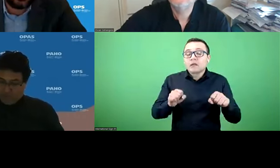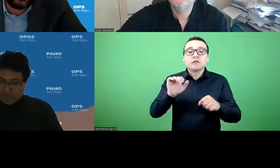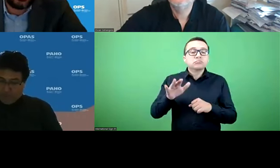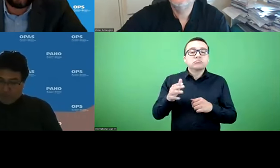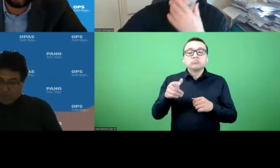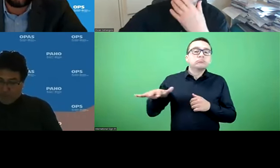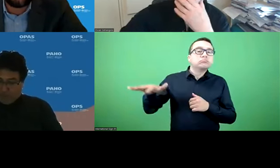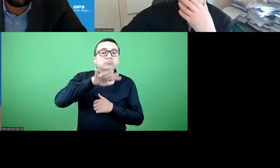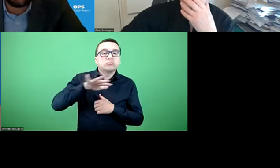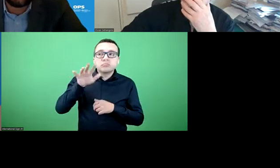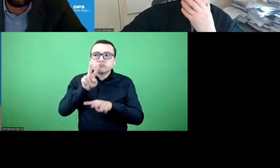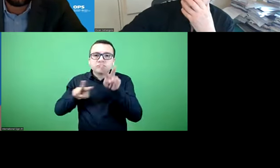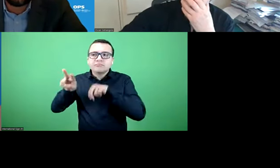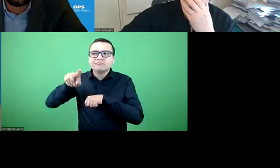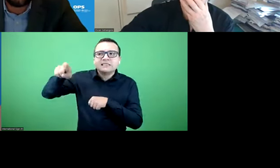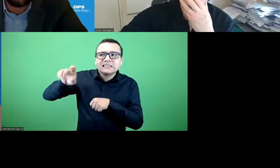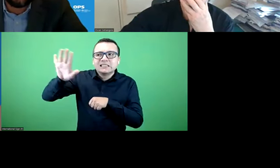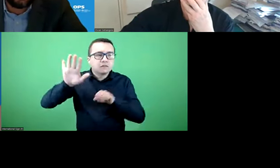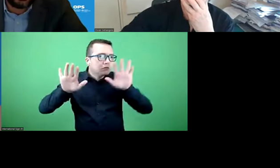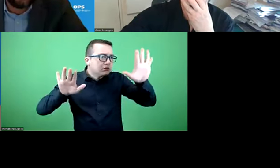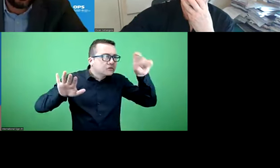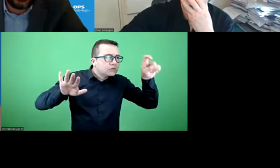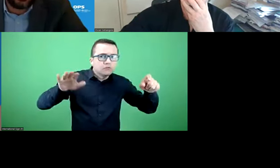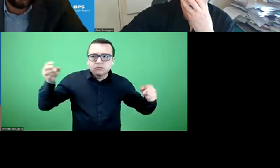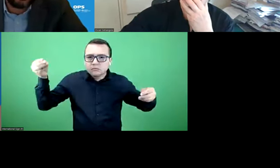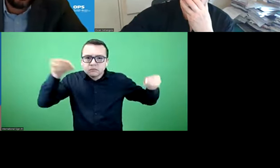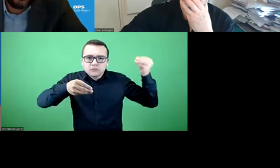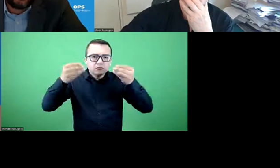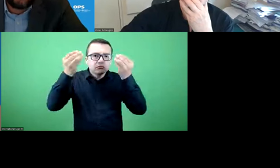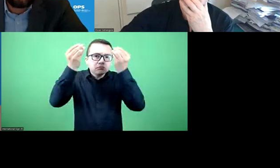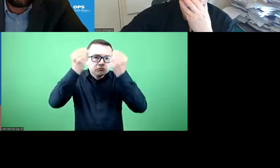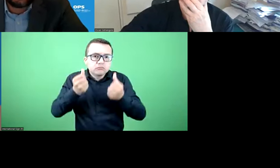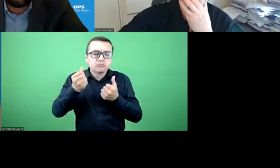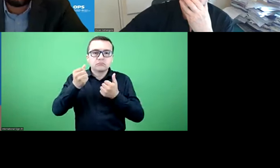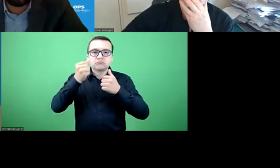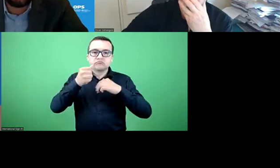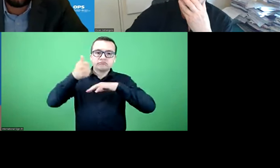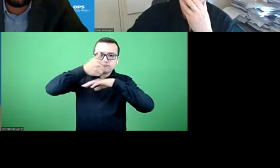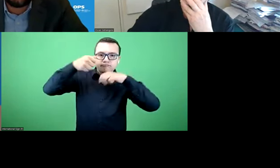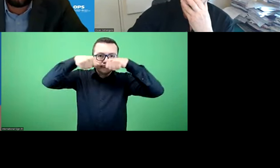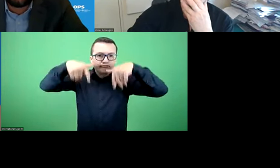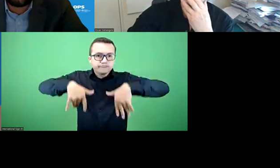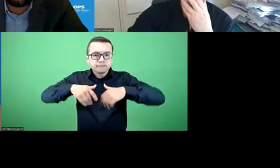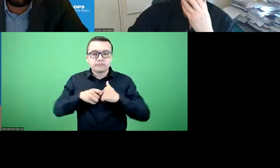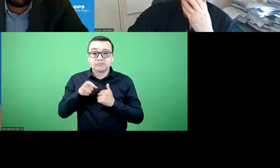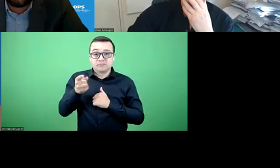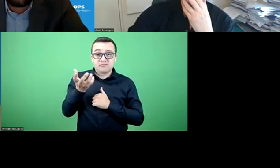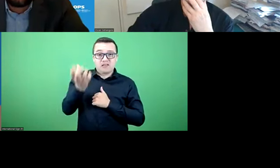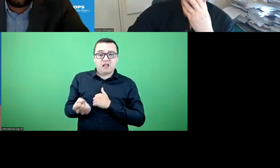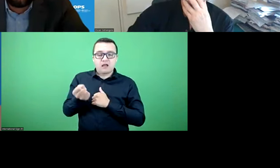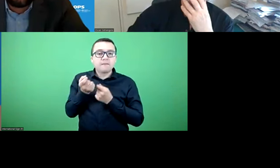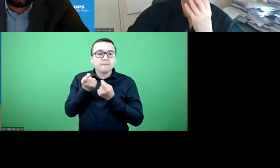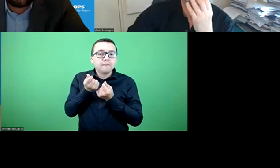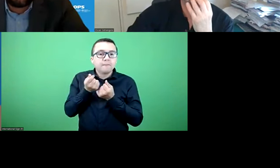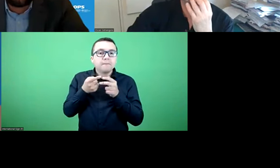and health systems mechanisms. So there we provide important support in providing